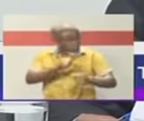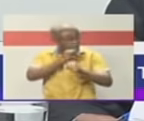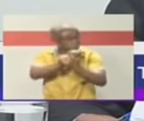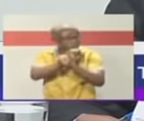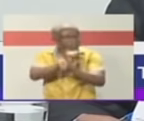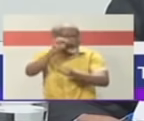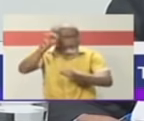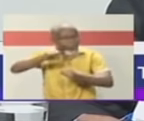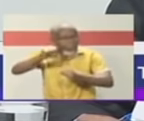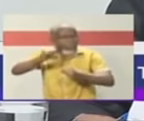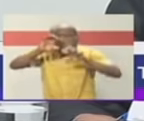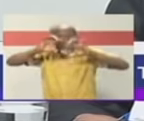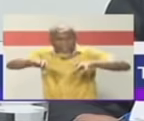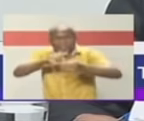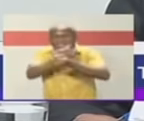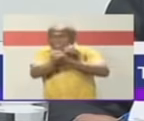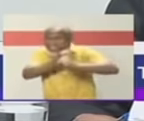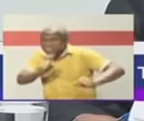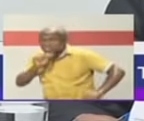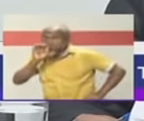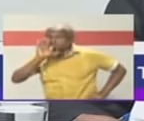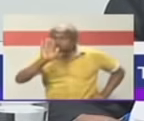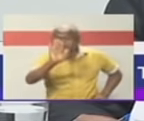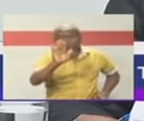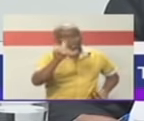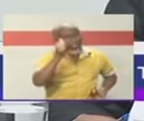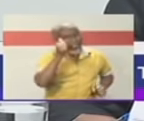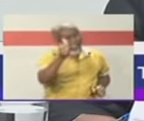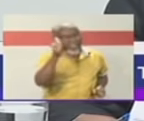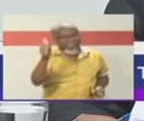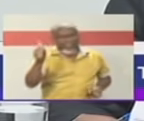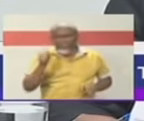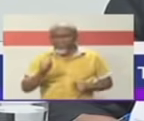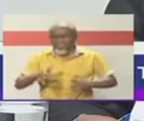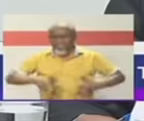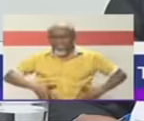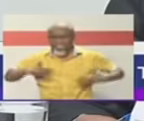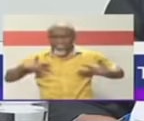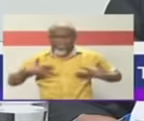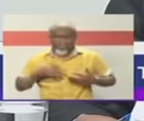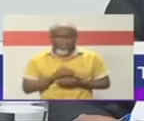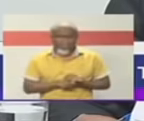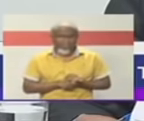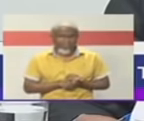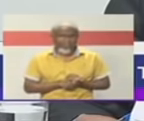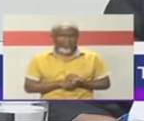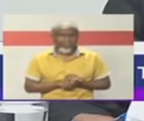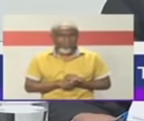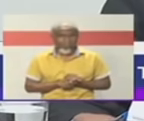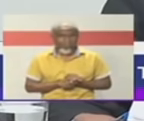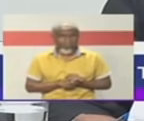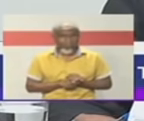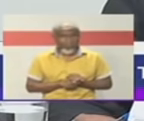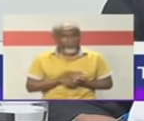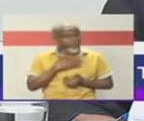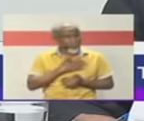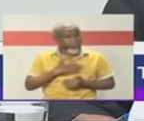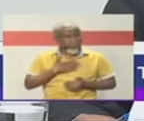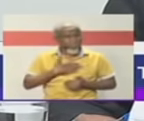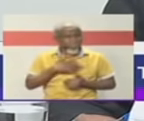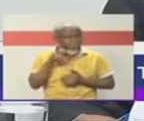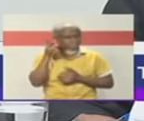save Trinidad and Tobago. So that's my simple message for this morning. Please pay attention to